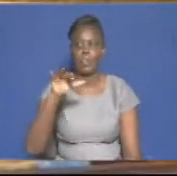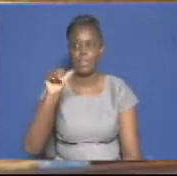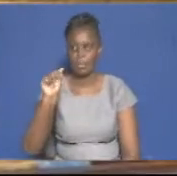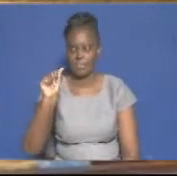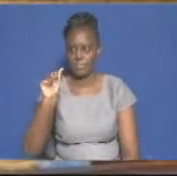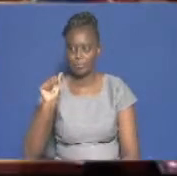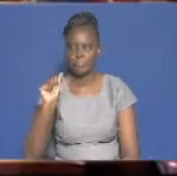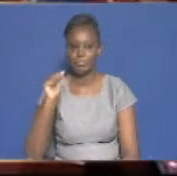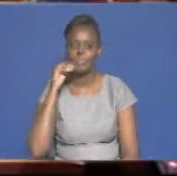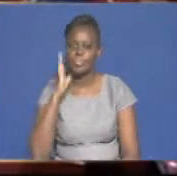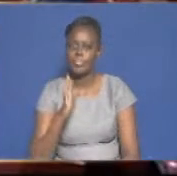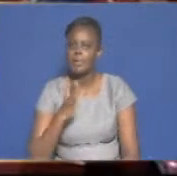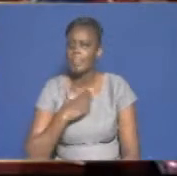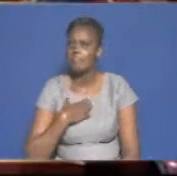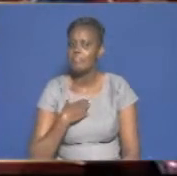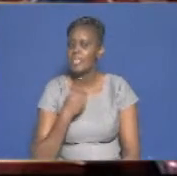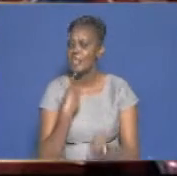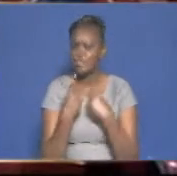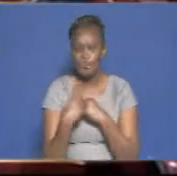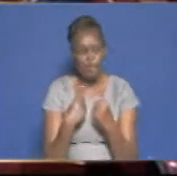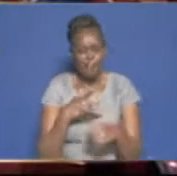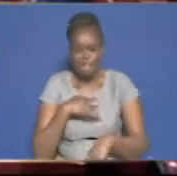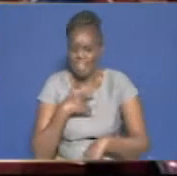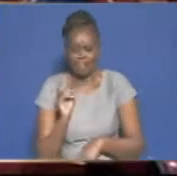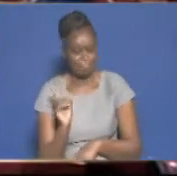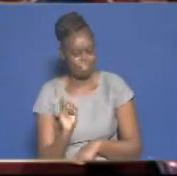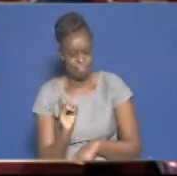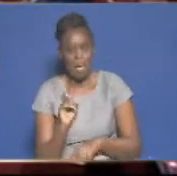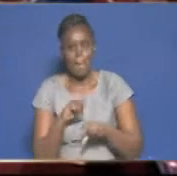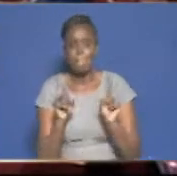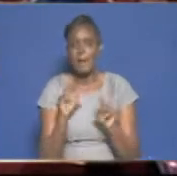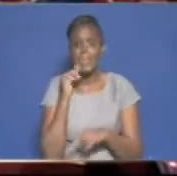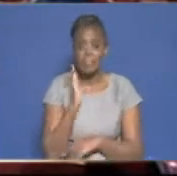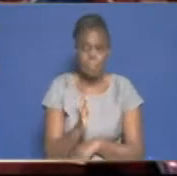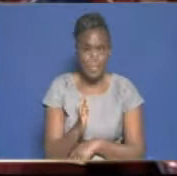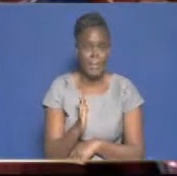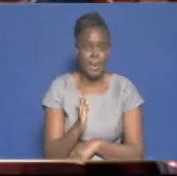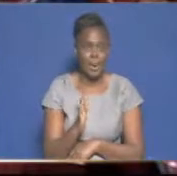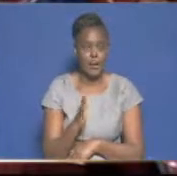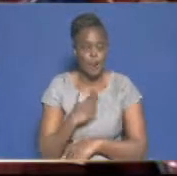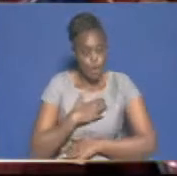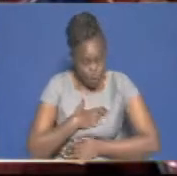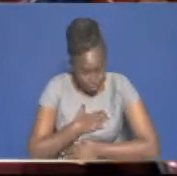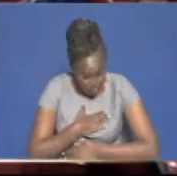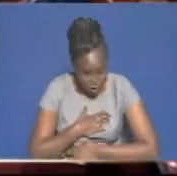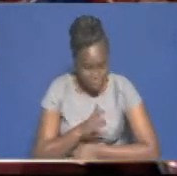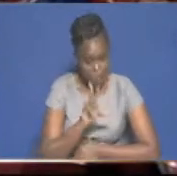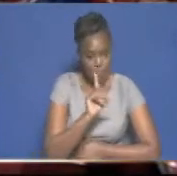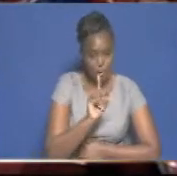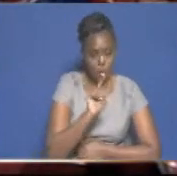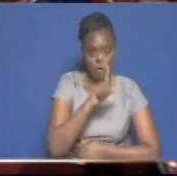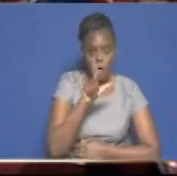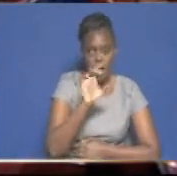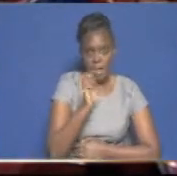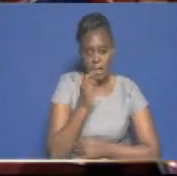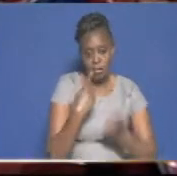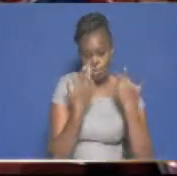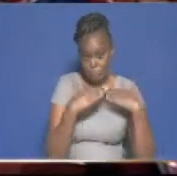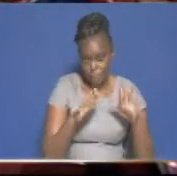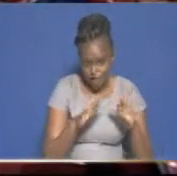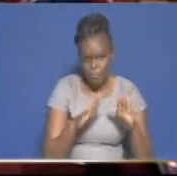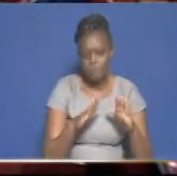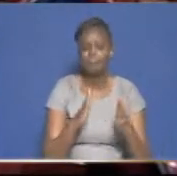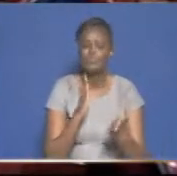Honourable Speaker, I didn't intend to speak on this one, but Mr. Speaker, Honourable Dwale has talked about it. You know, this same constitution that they are